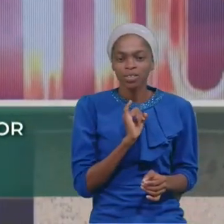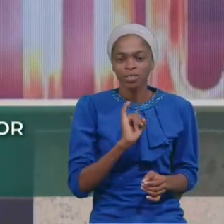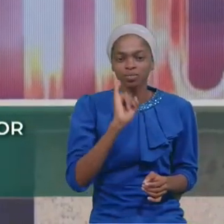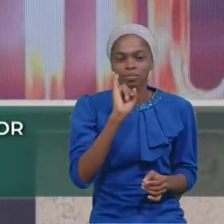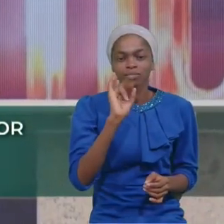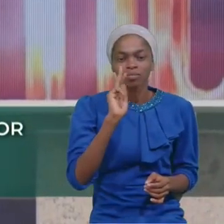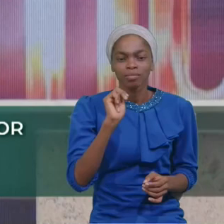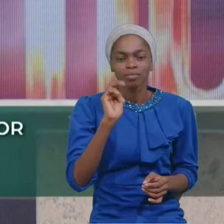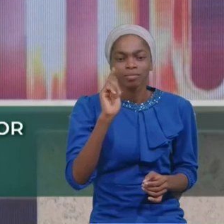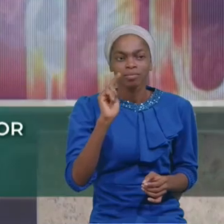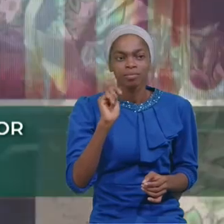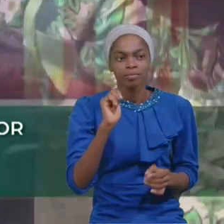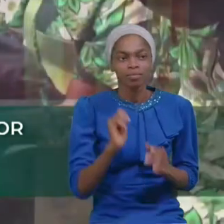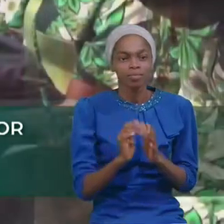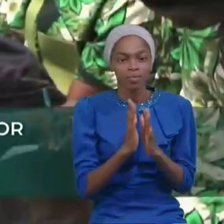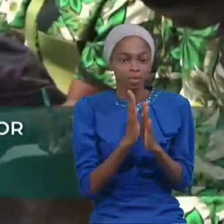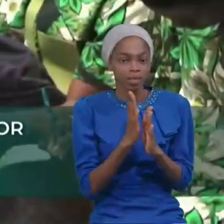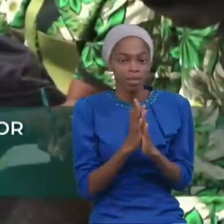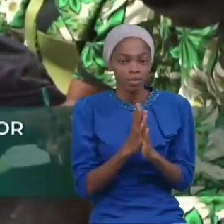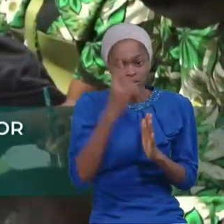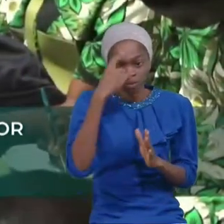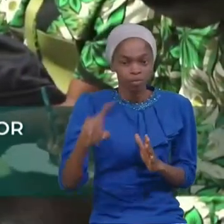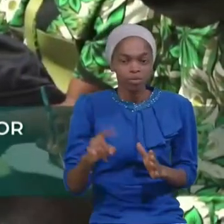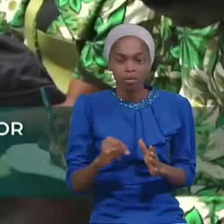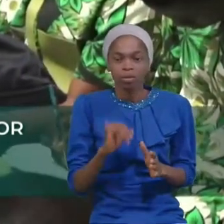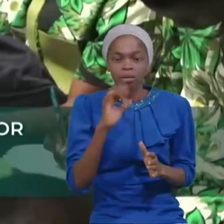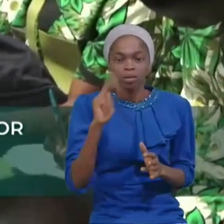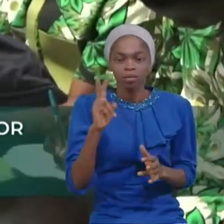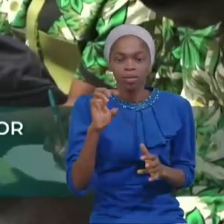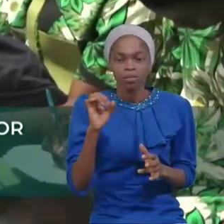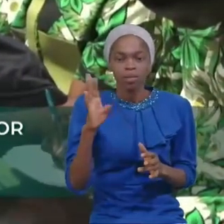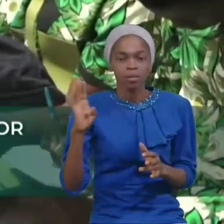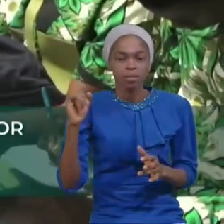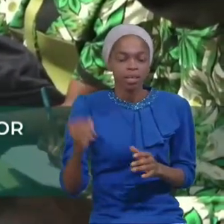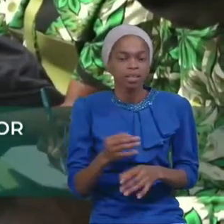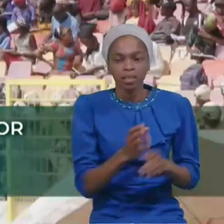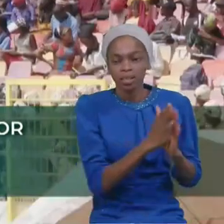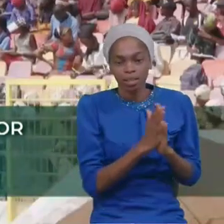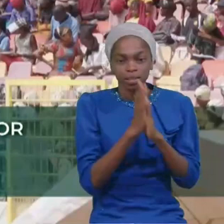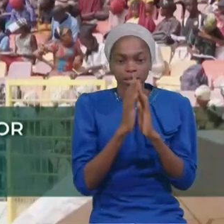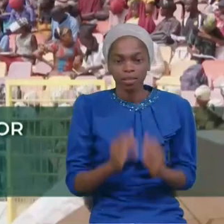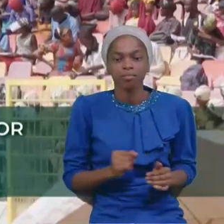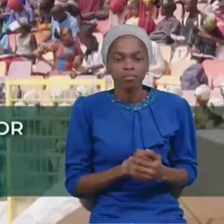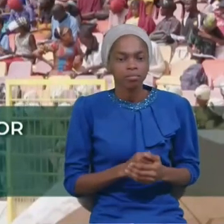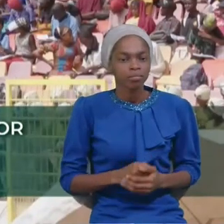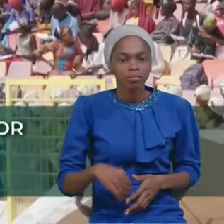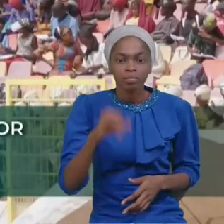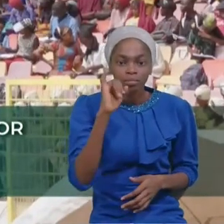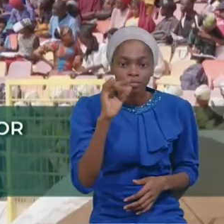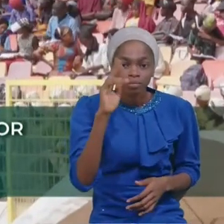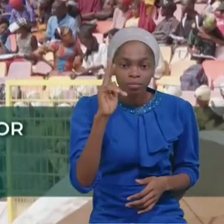not conquered. You cannot be conquered. Invincible. Somebody that cannot